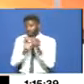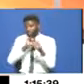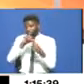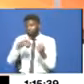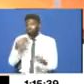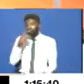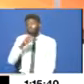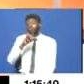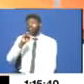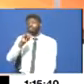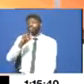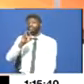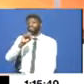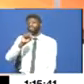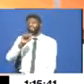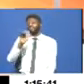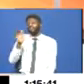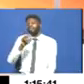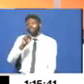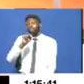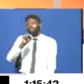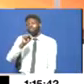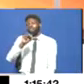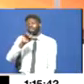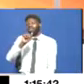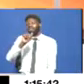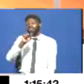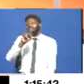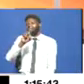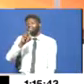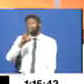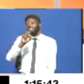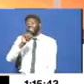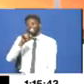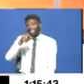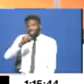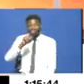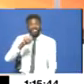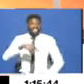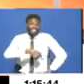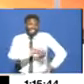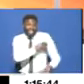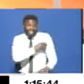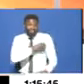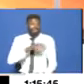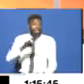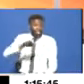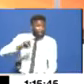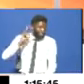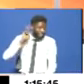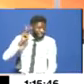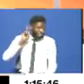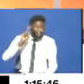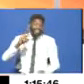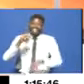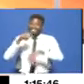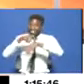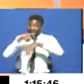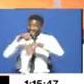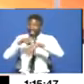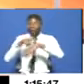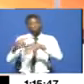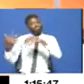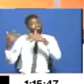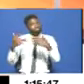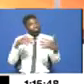Nyandusi Bw'Ayako, a chief from Kisii who at the height of agitation provided a refuge for freedom